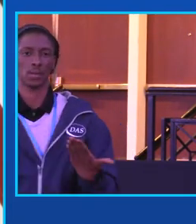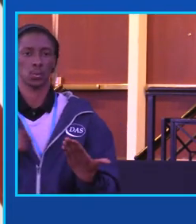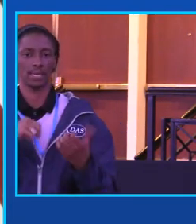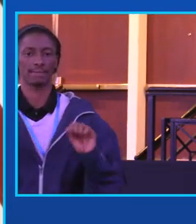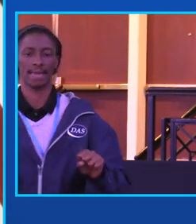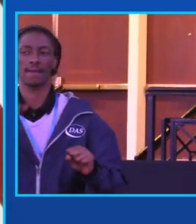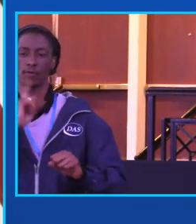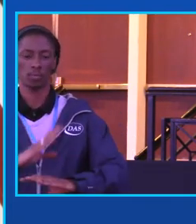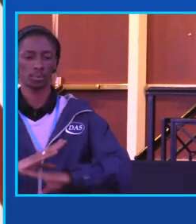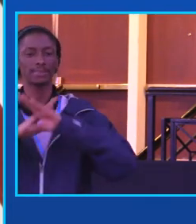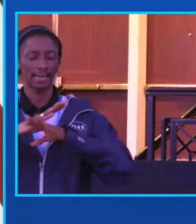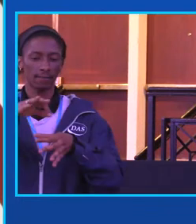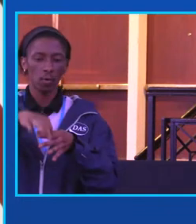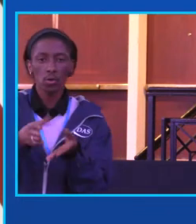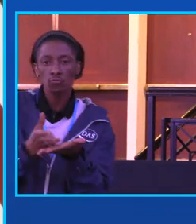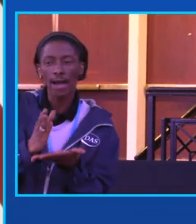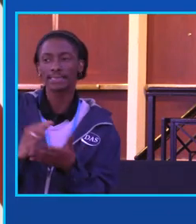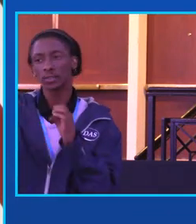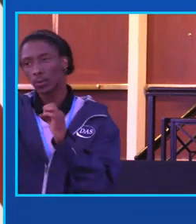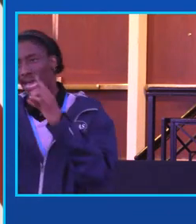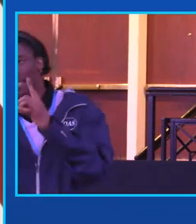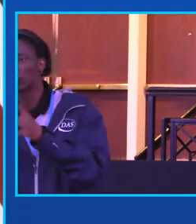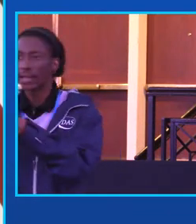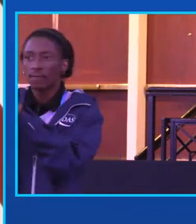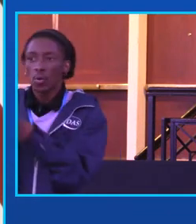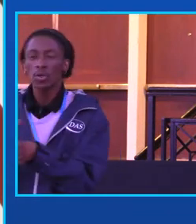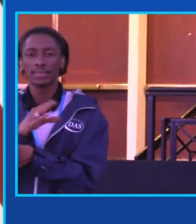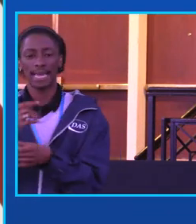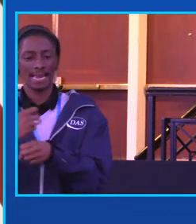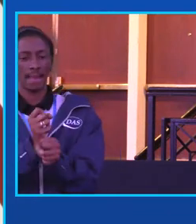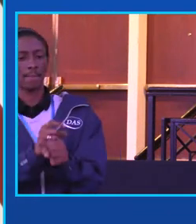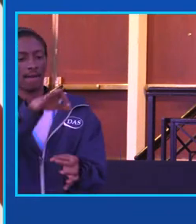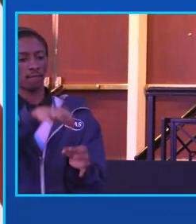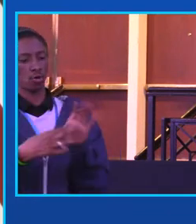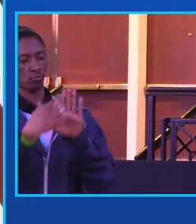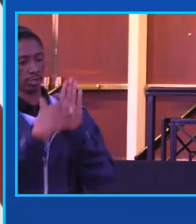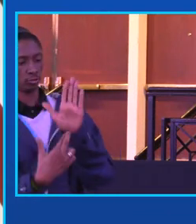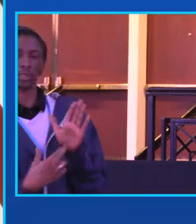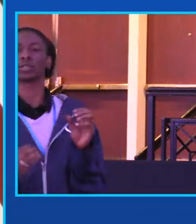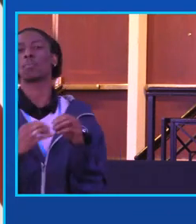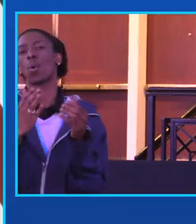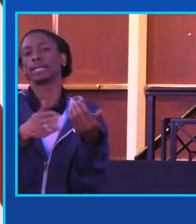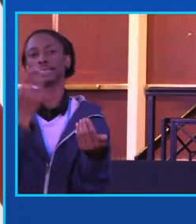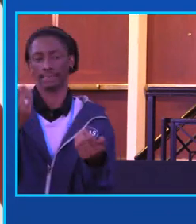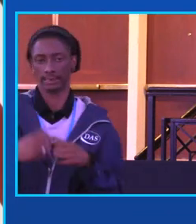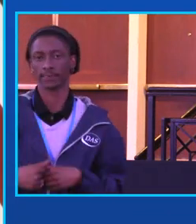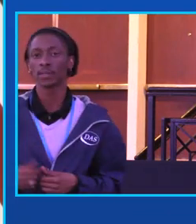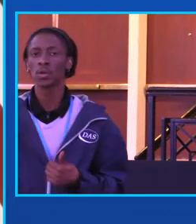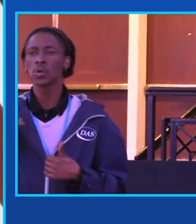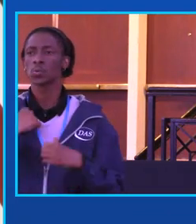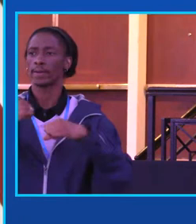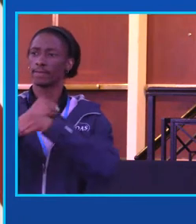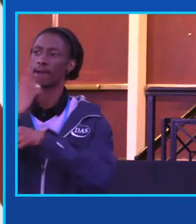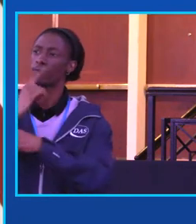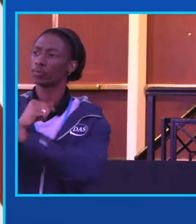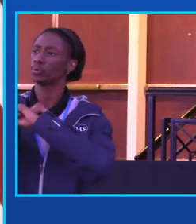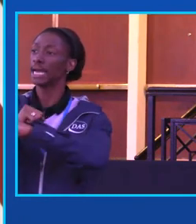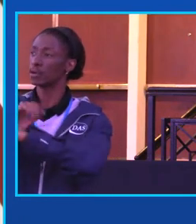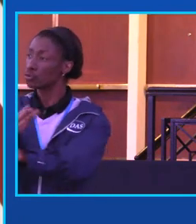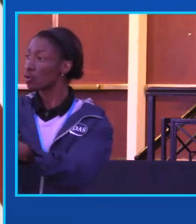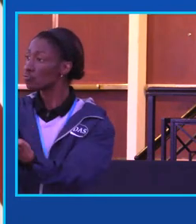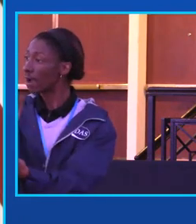to educate voters, and to make voting registration easier. We're fighting to protect your right to